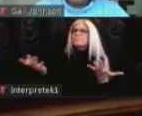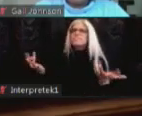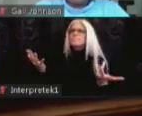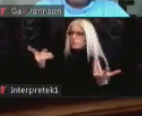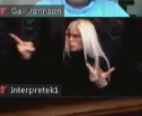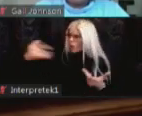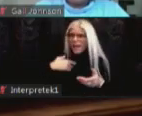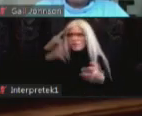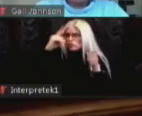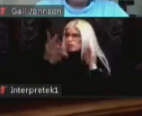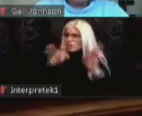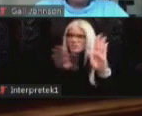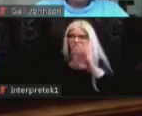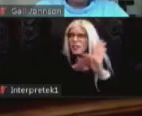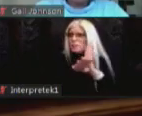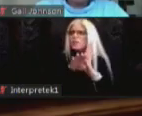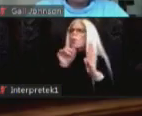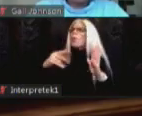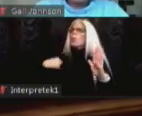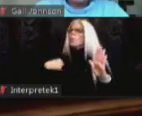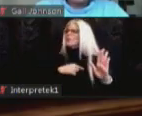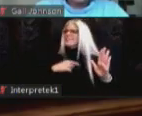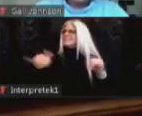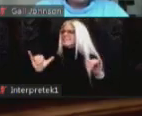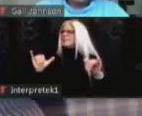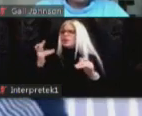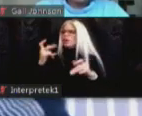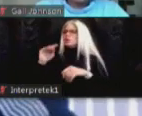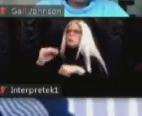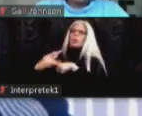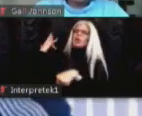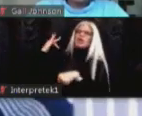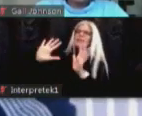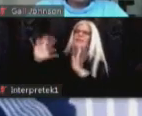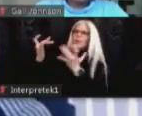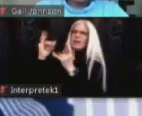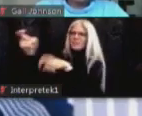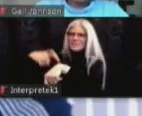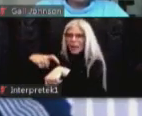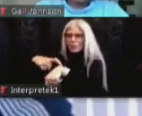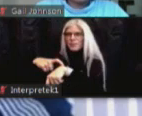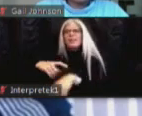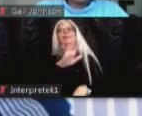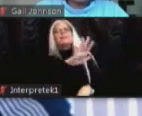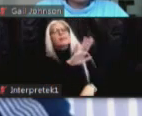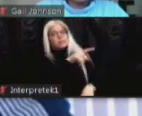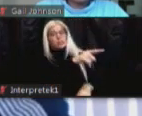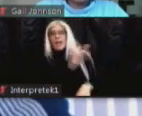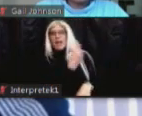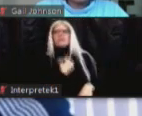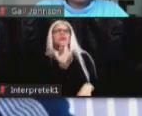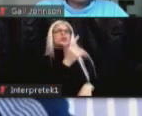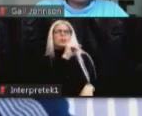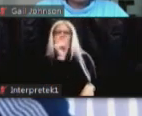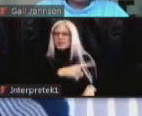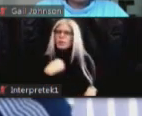developed, or are we still too early for that? That's a great question. We are definitely moving in